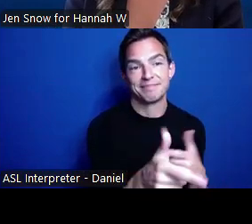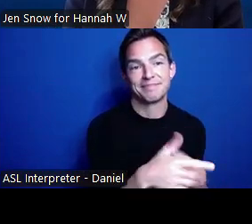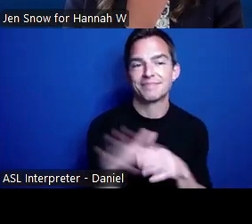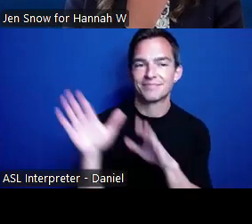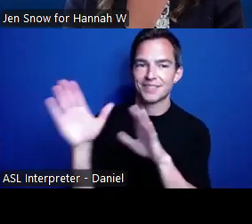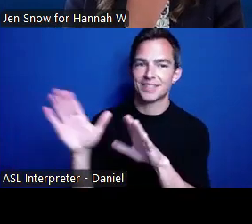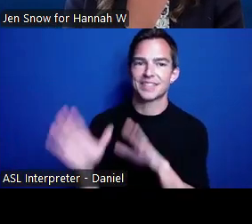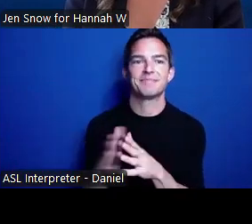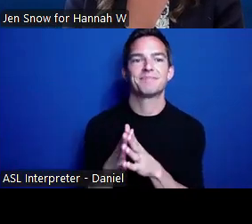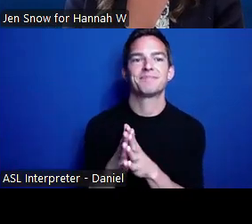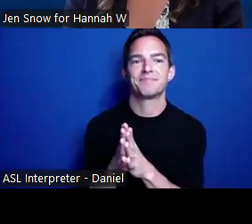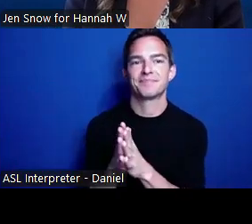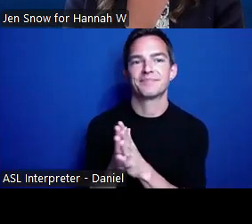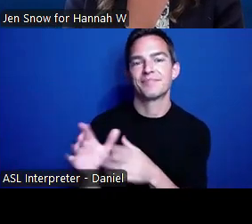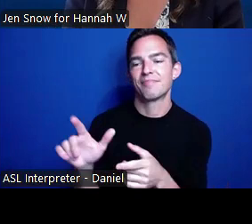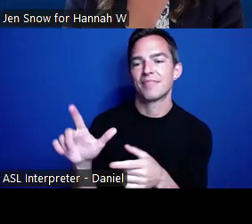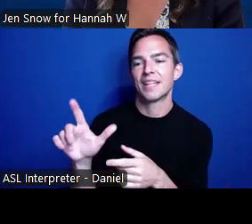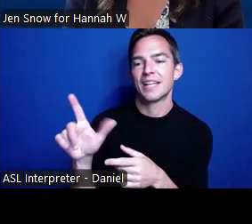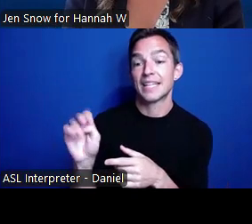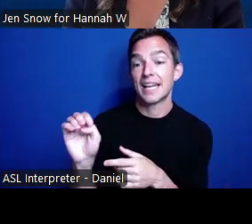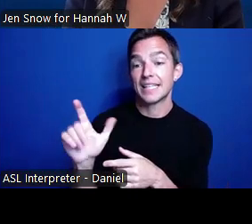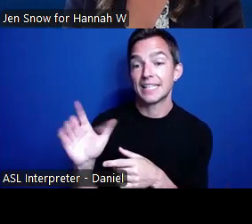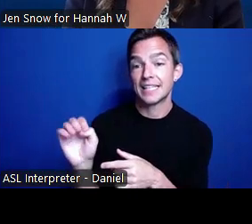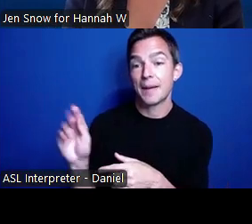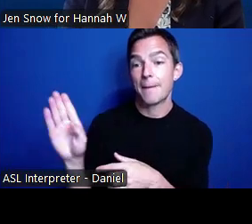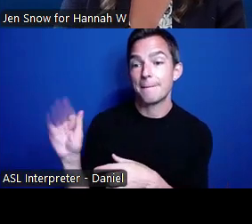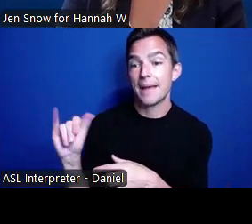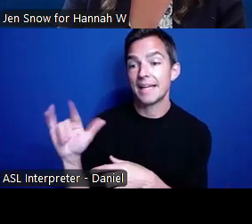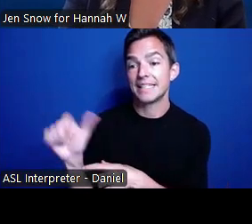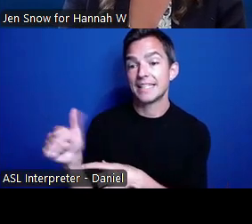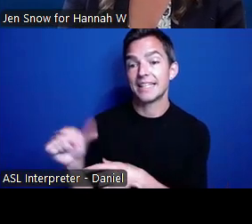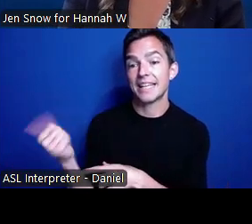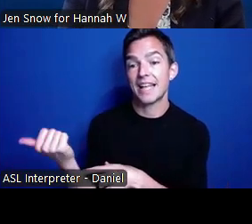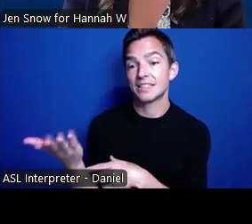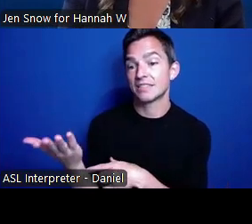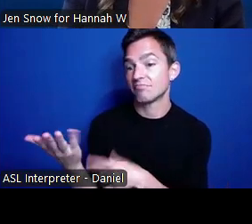Awesome. Kelly or Bailey, anything we need to do to conclude?